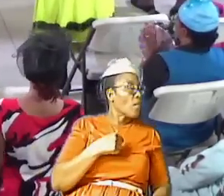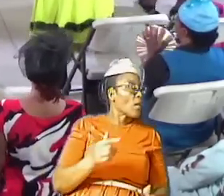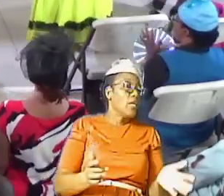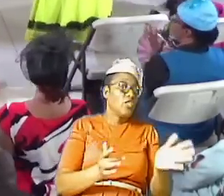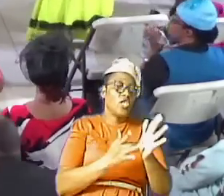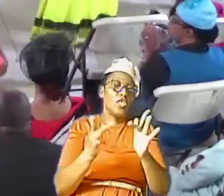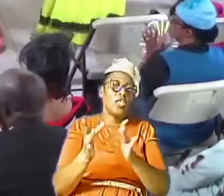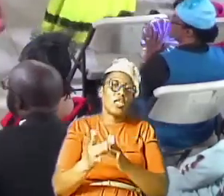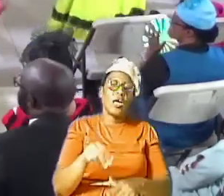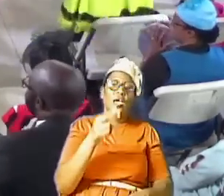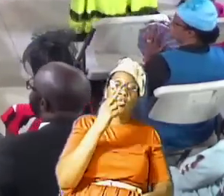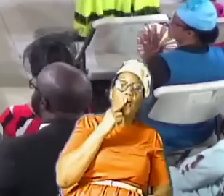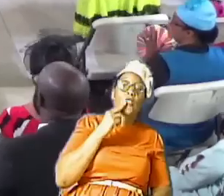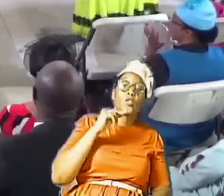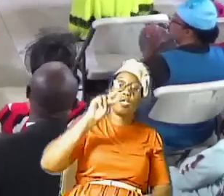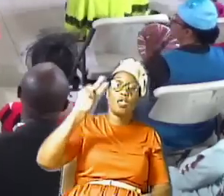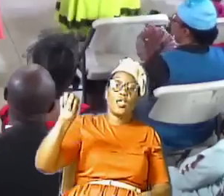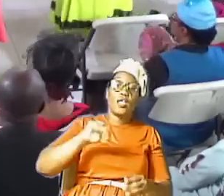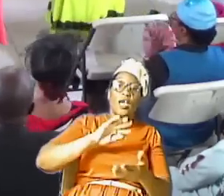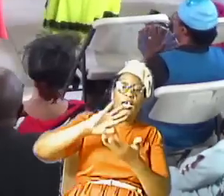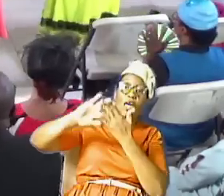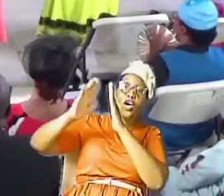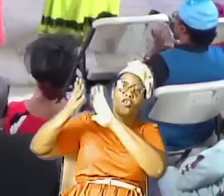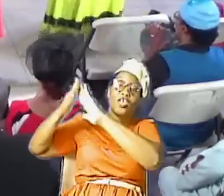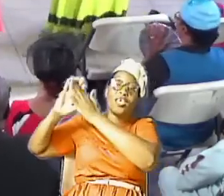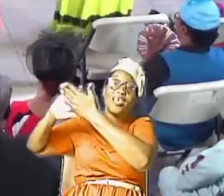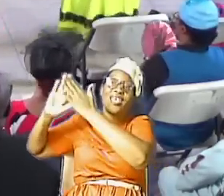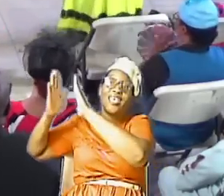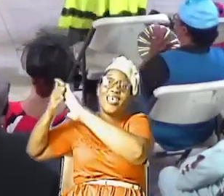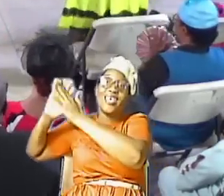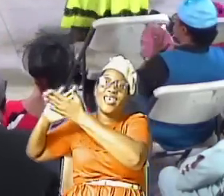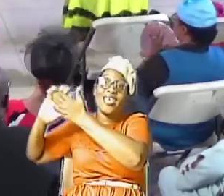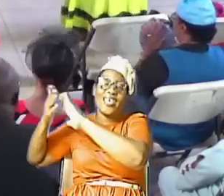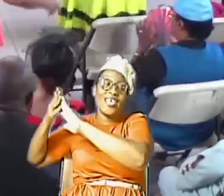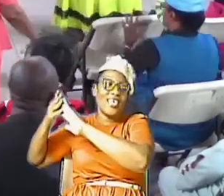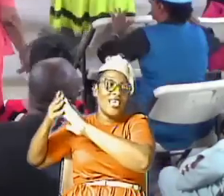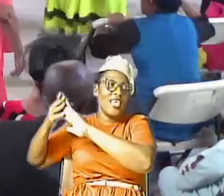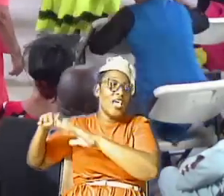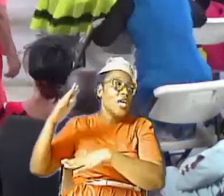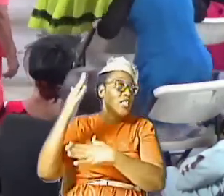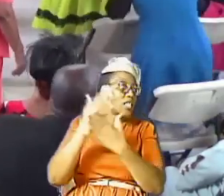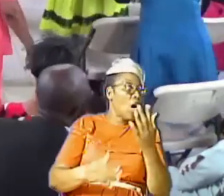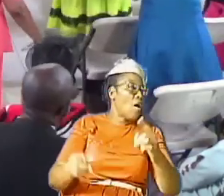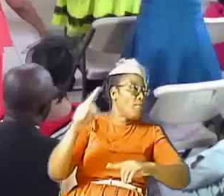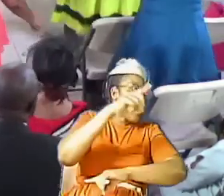me. Jesus, the sweet Nazarene.